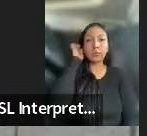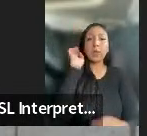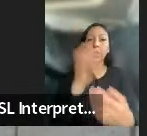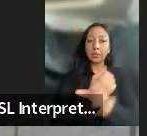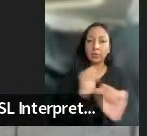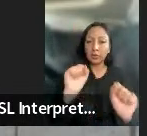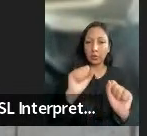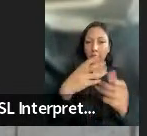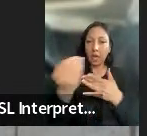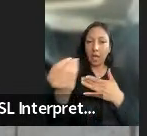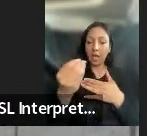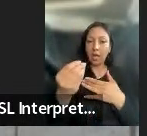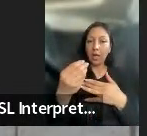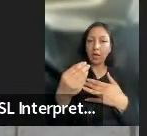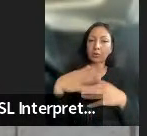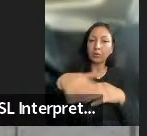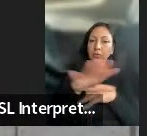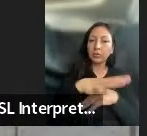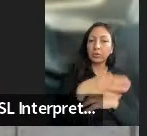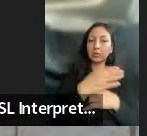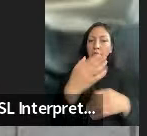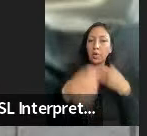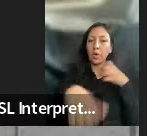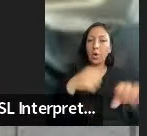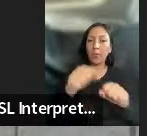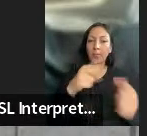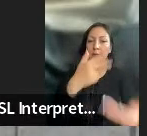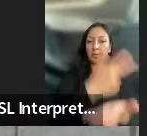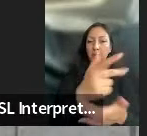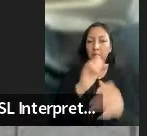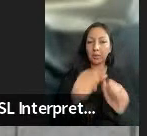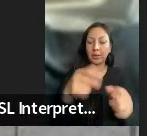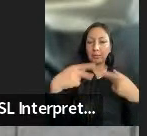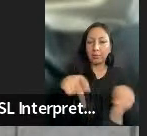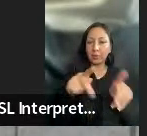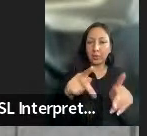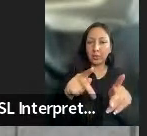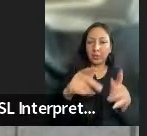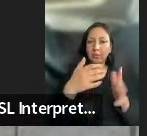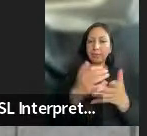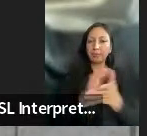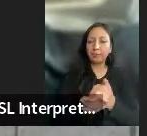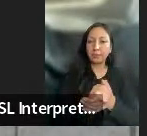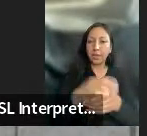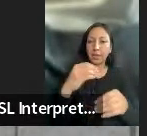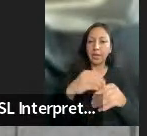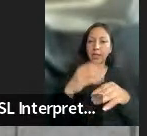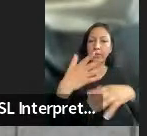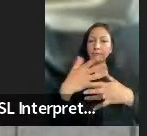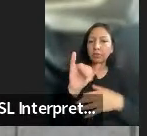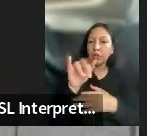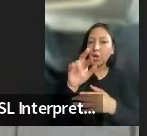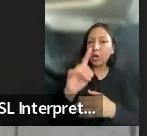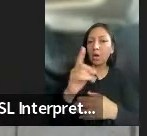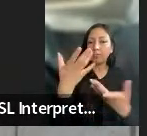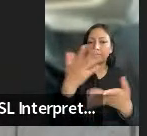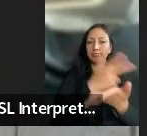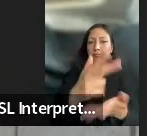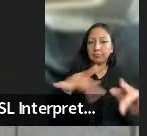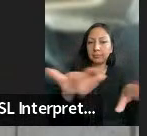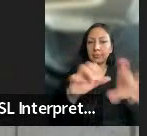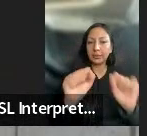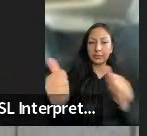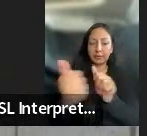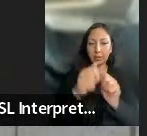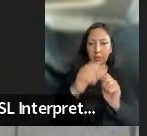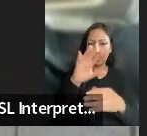storage lockers to be permitted obstructions in zoning required yards and open spaces. Taken together, we expect that these